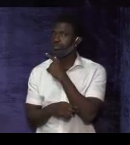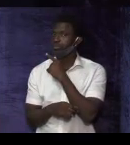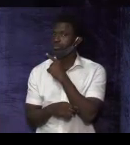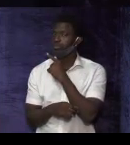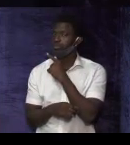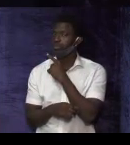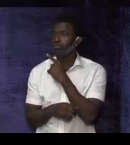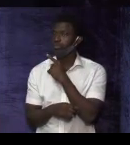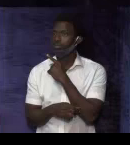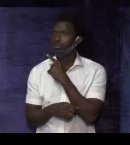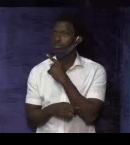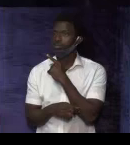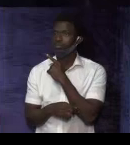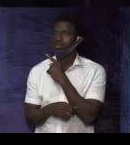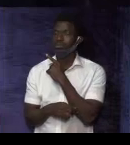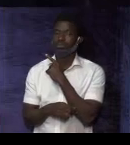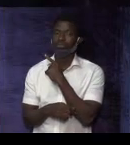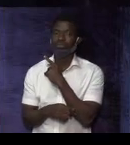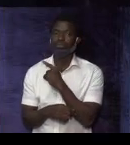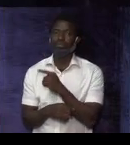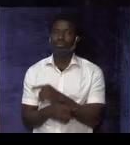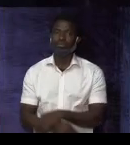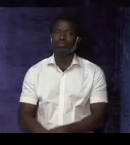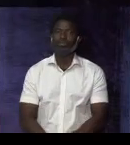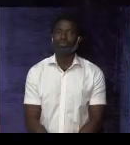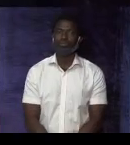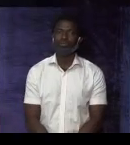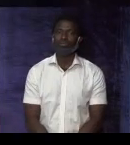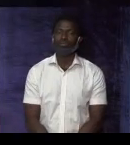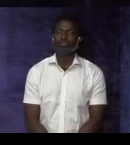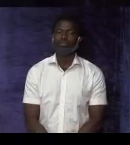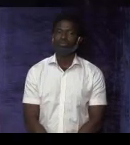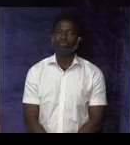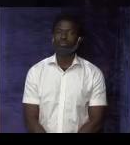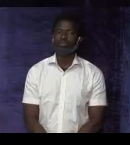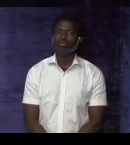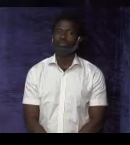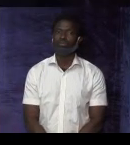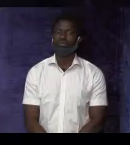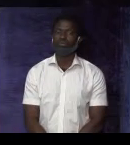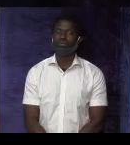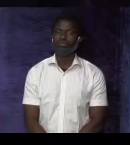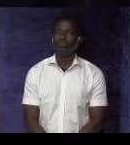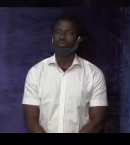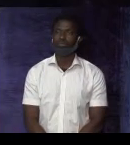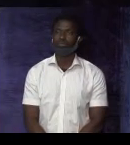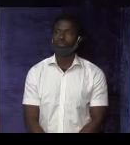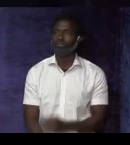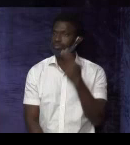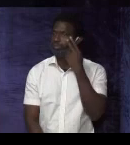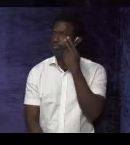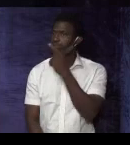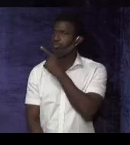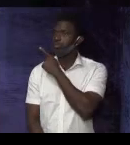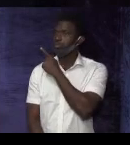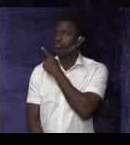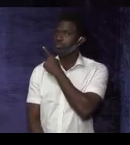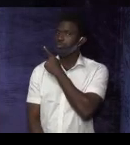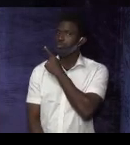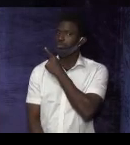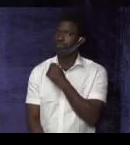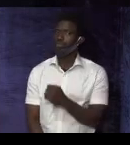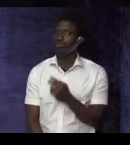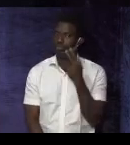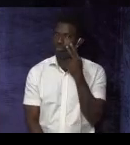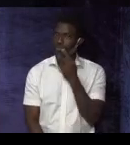part. Now what I'm going to do is that I'm going to bring this white and the blue and the red base. I'm going to just fold it up like this.